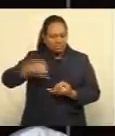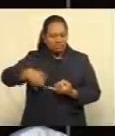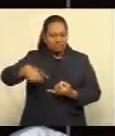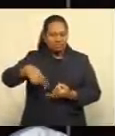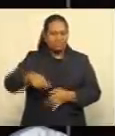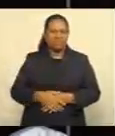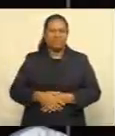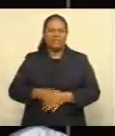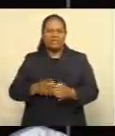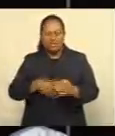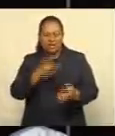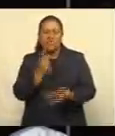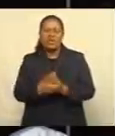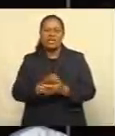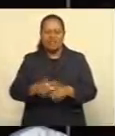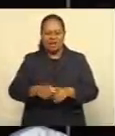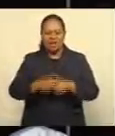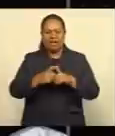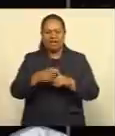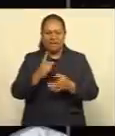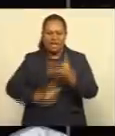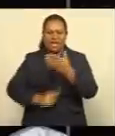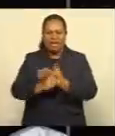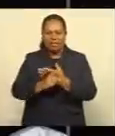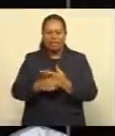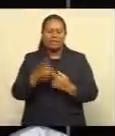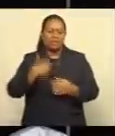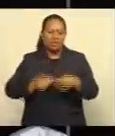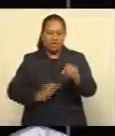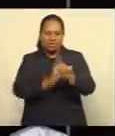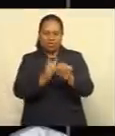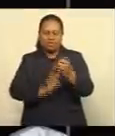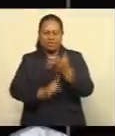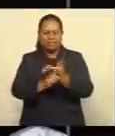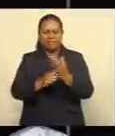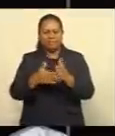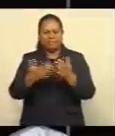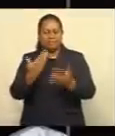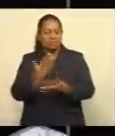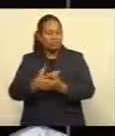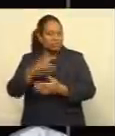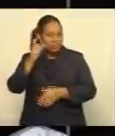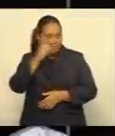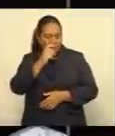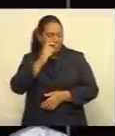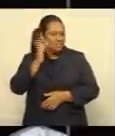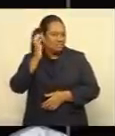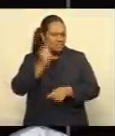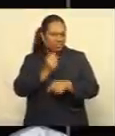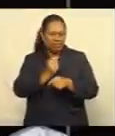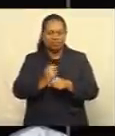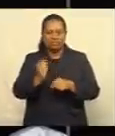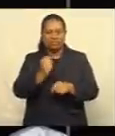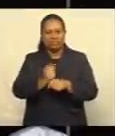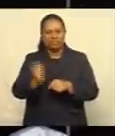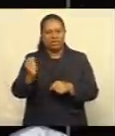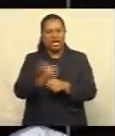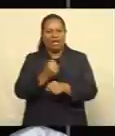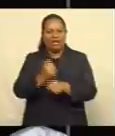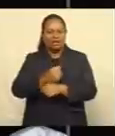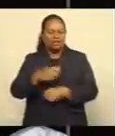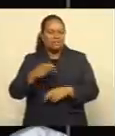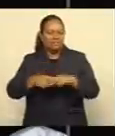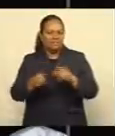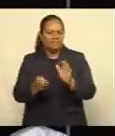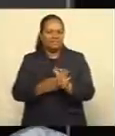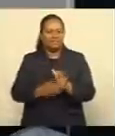harsh reality on the likelihood of new cases. For these stories, you can tune in to our sister radio station Gold FM to our poll